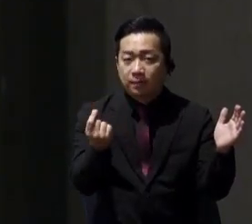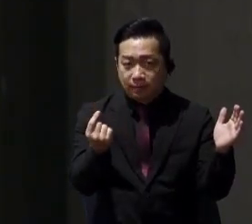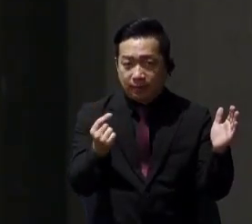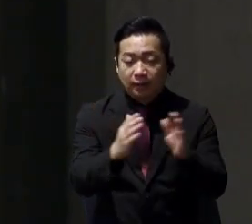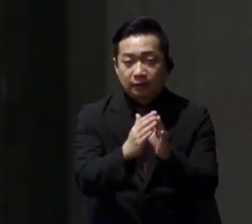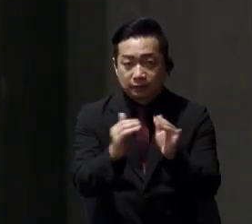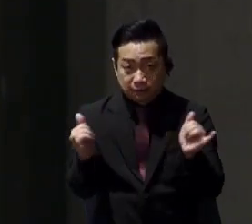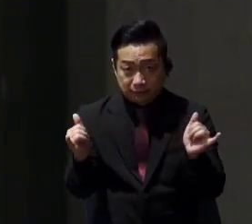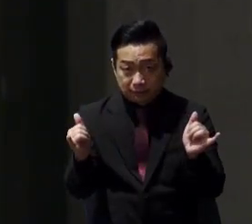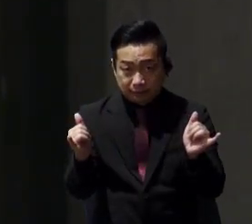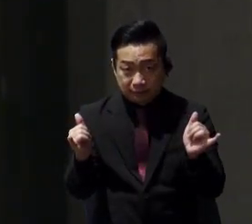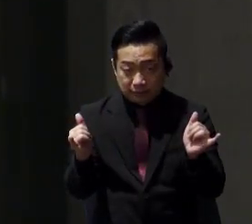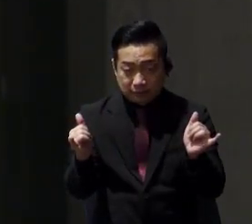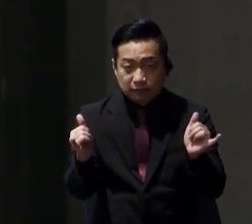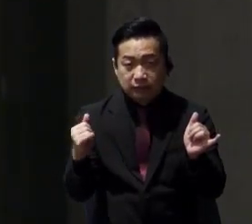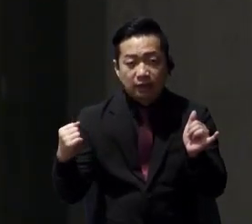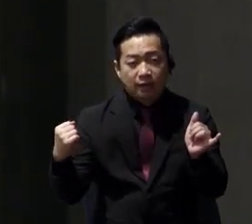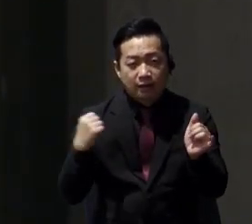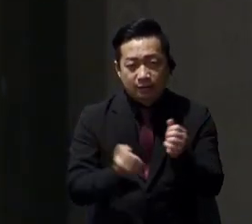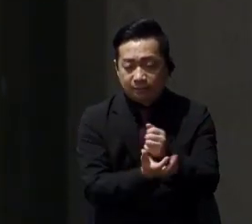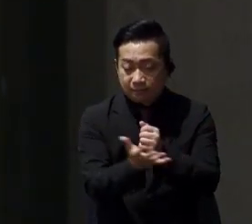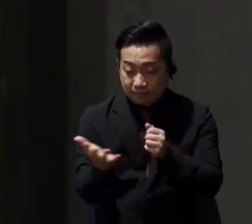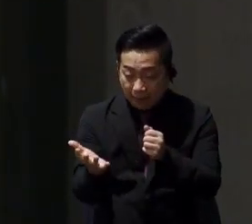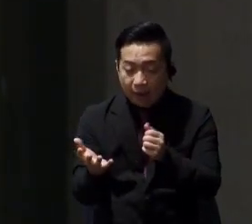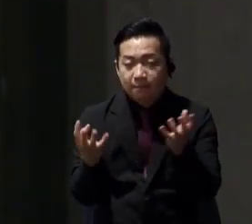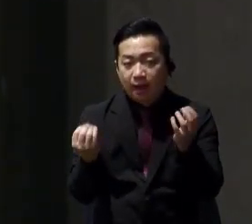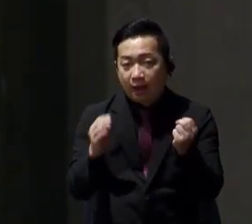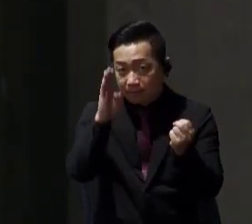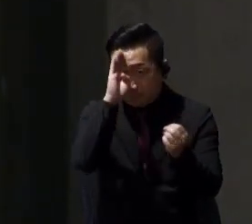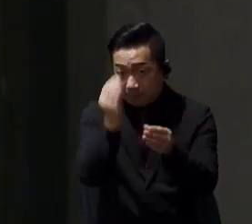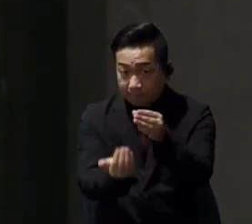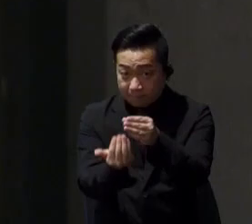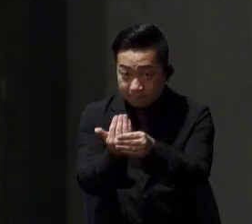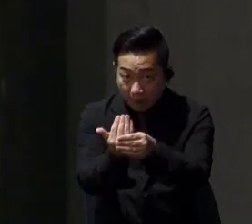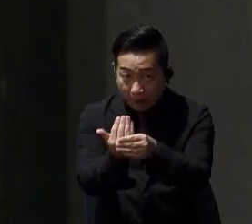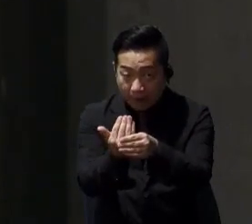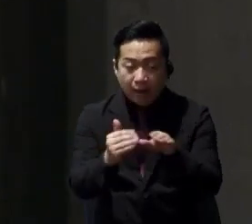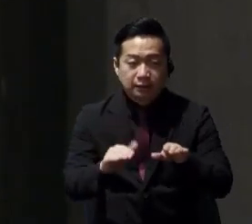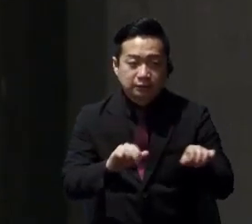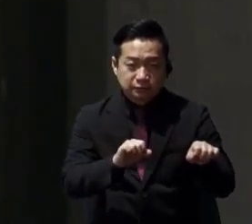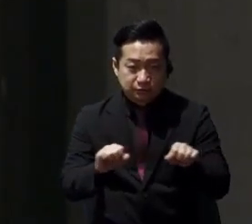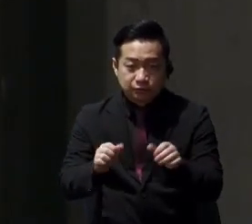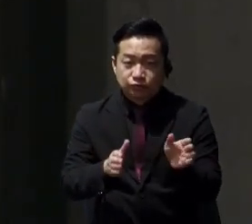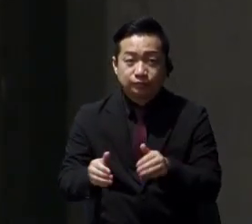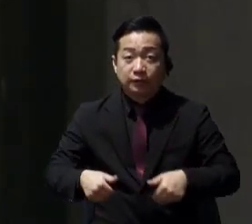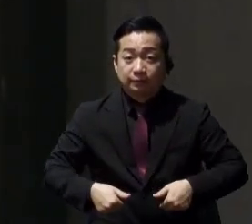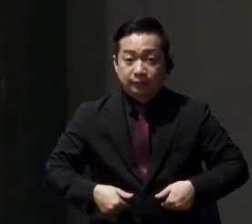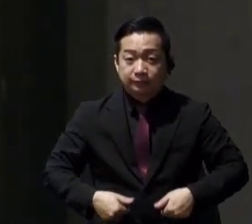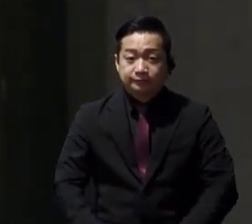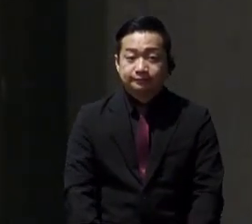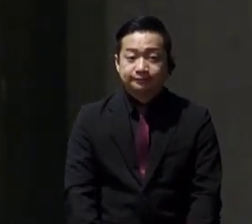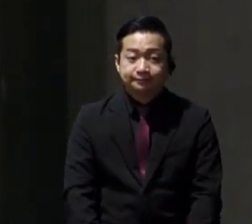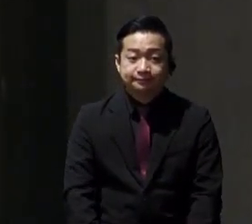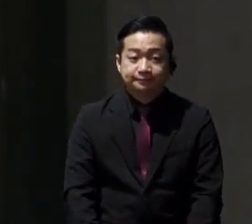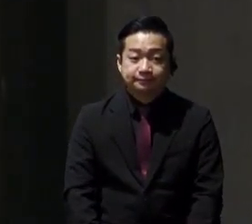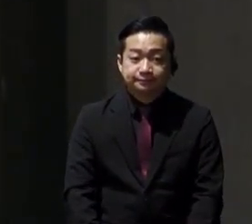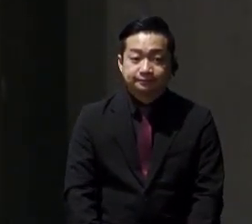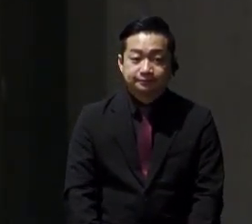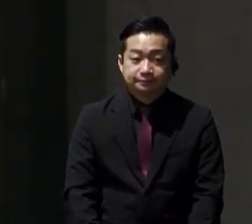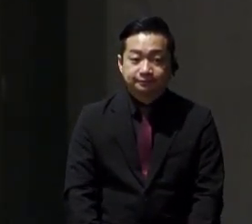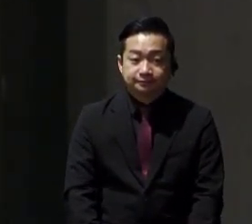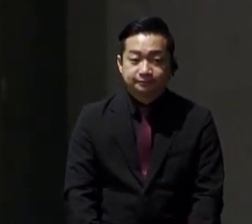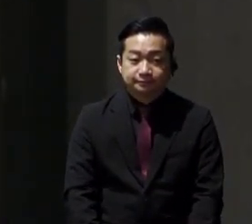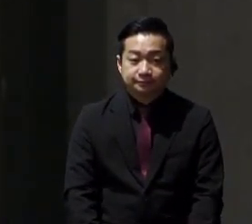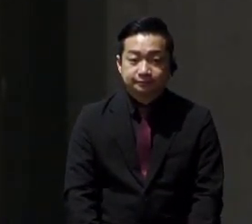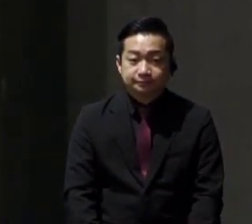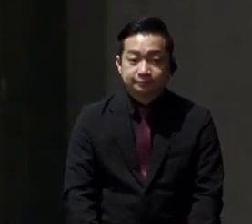and we should prepare. And there should be many actions for this in the future. Because due to time limit,